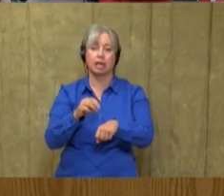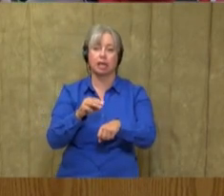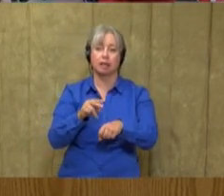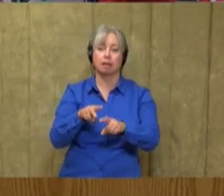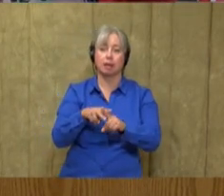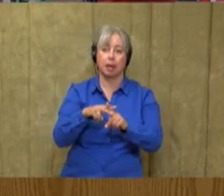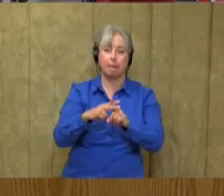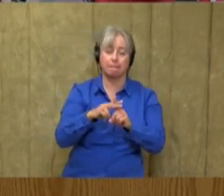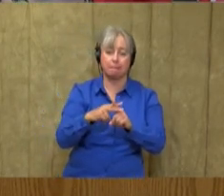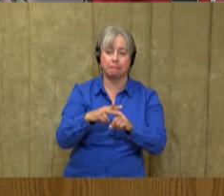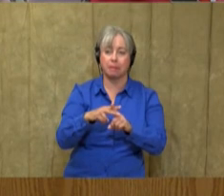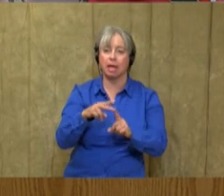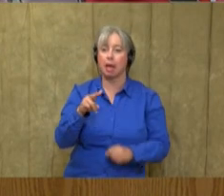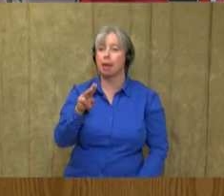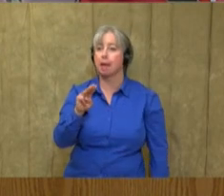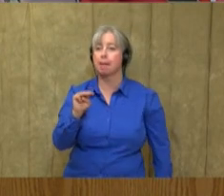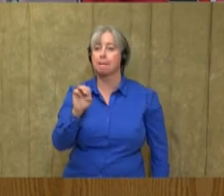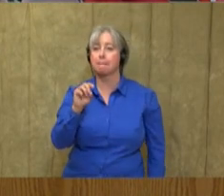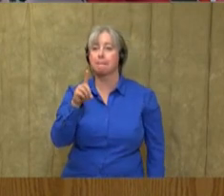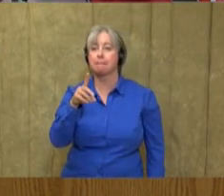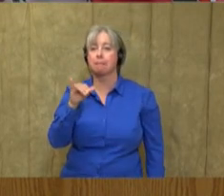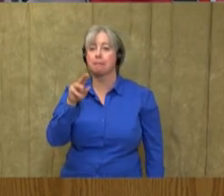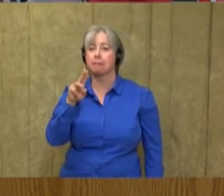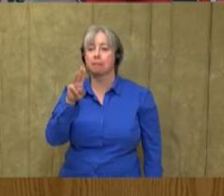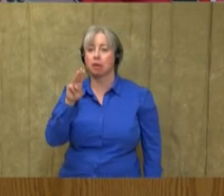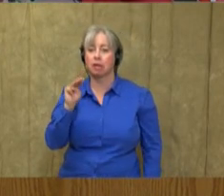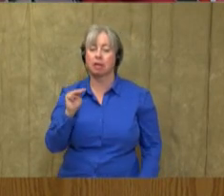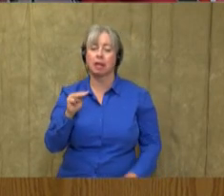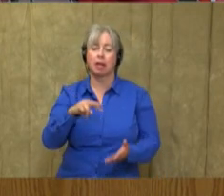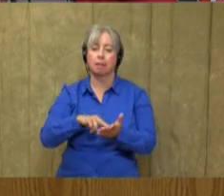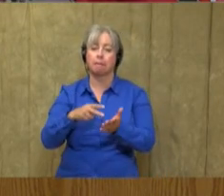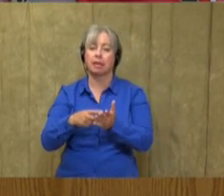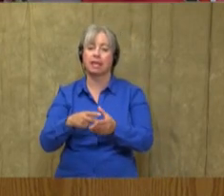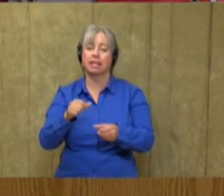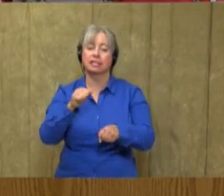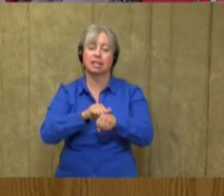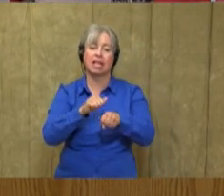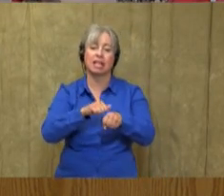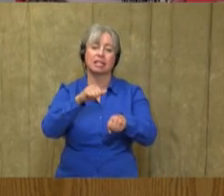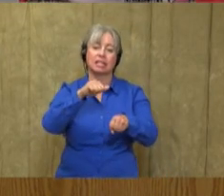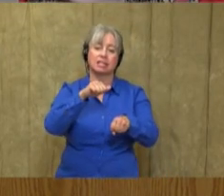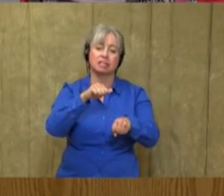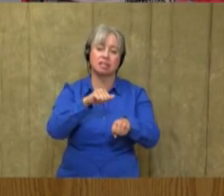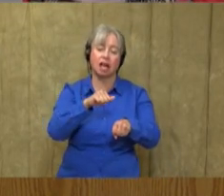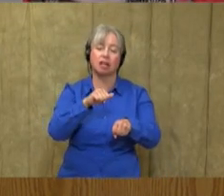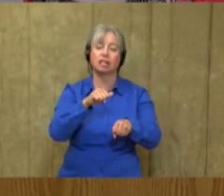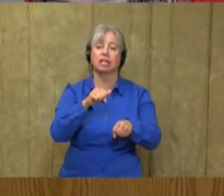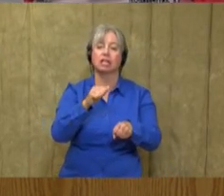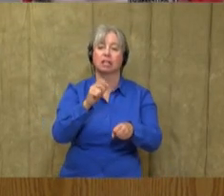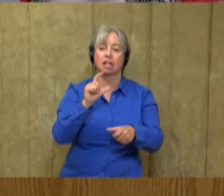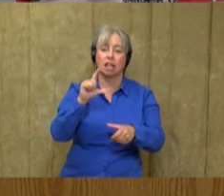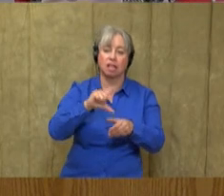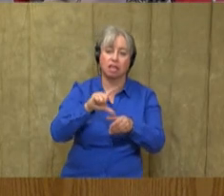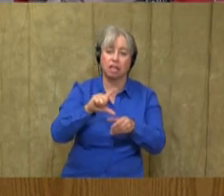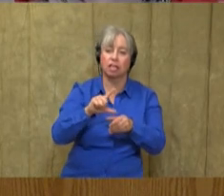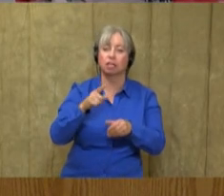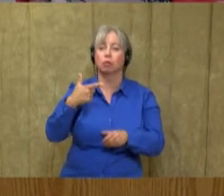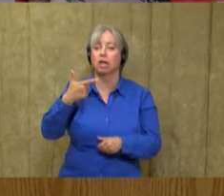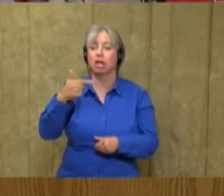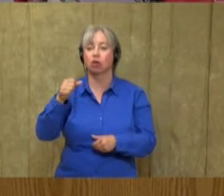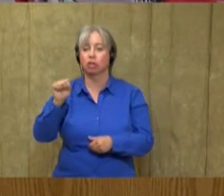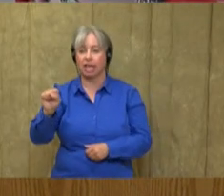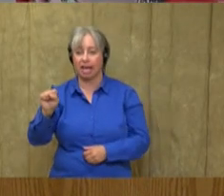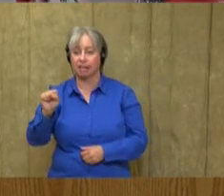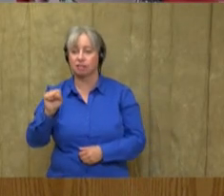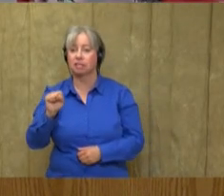what a medium is a solid, liquid, or gas. And we know back from first quarter in eighth grade